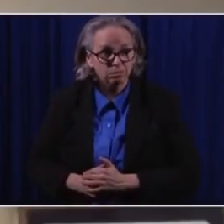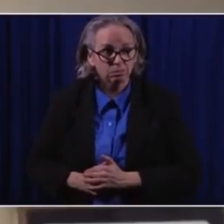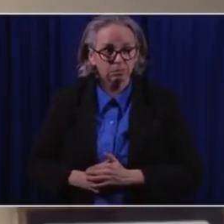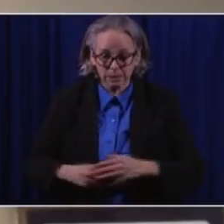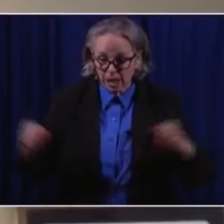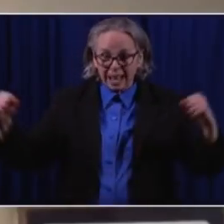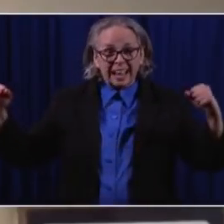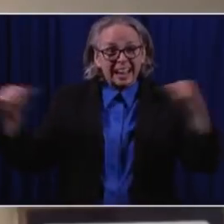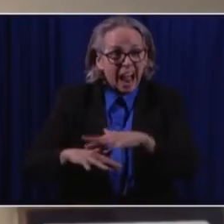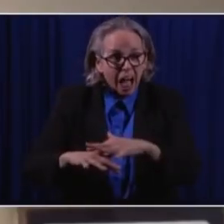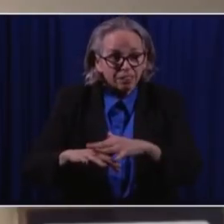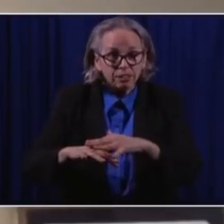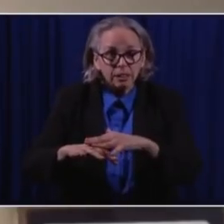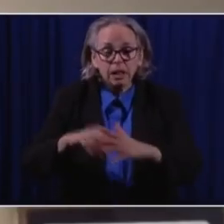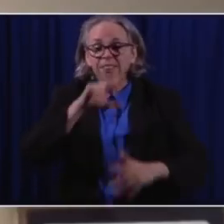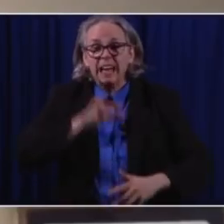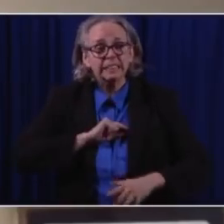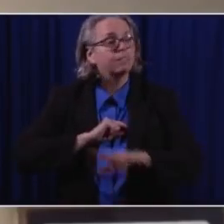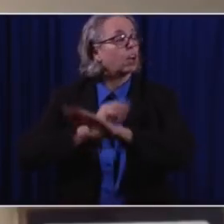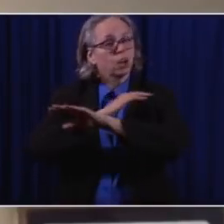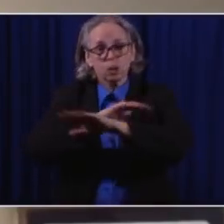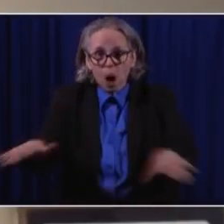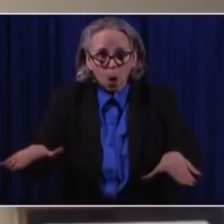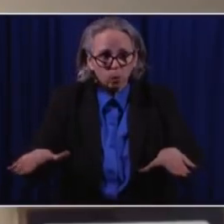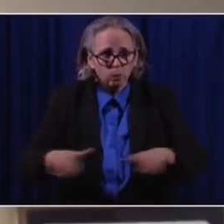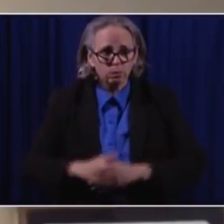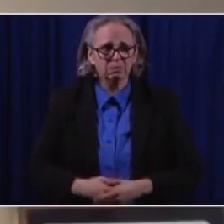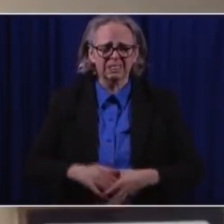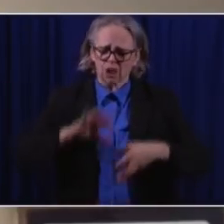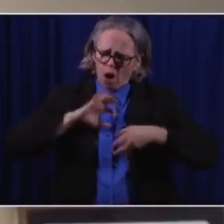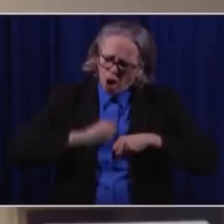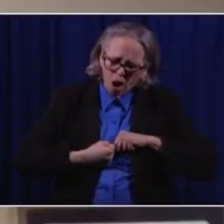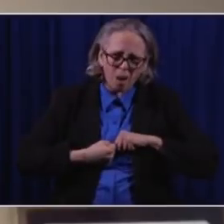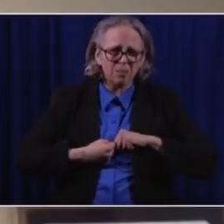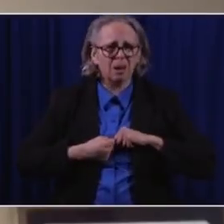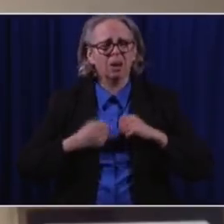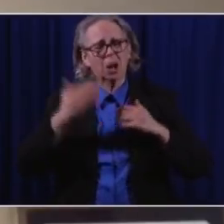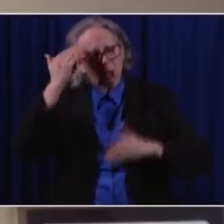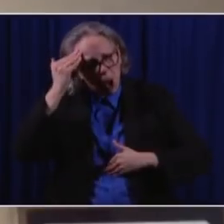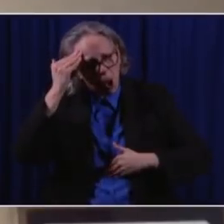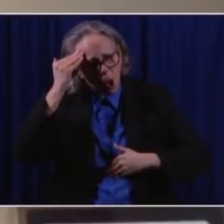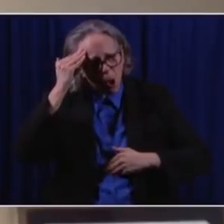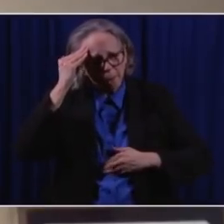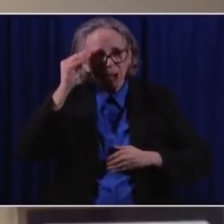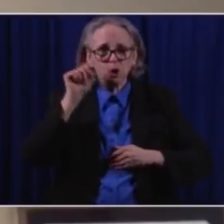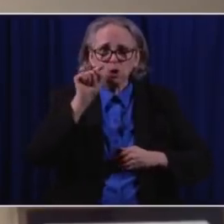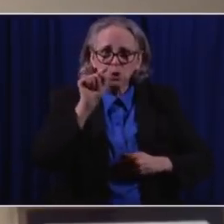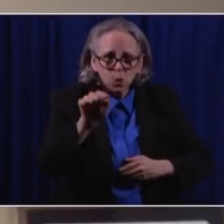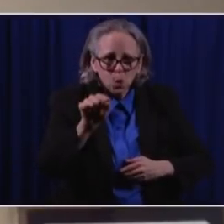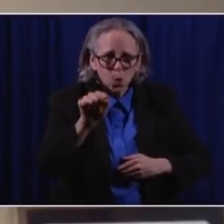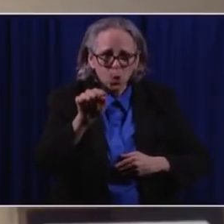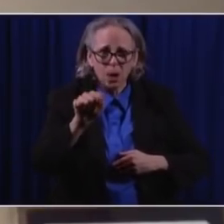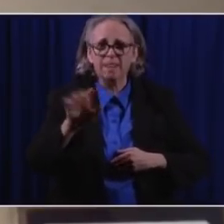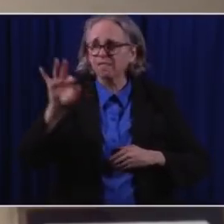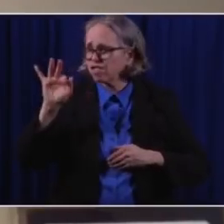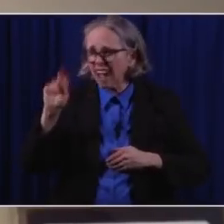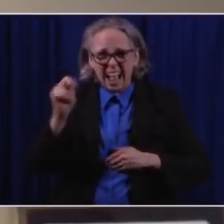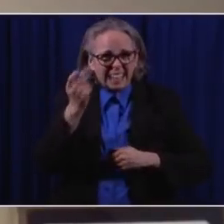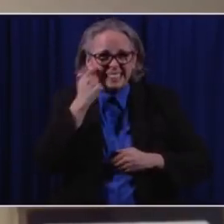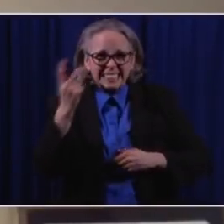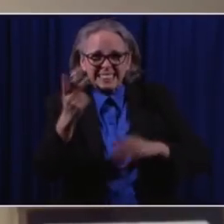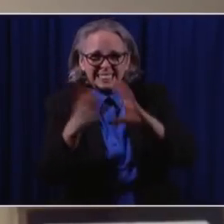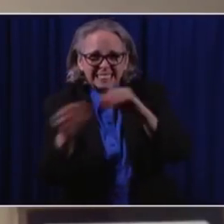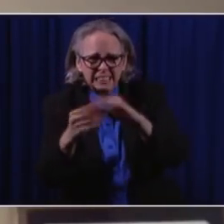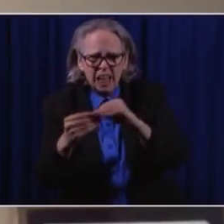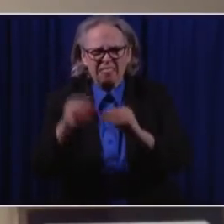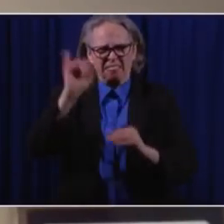Thanksgiving, as hard as I understand that will be. What you and Fran talked about at the beginning of the show, Governor, it's absolutely true.